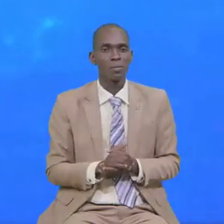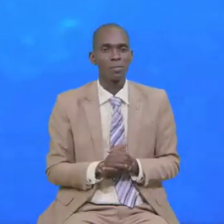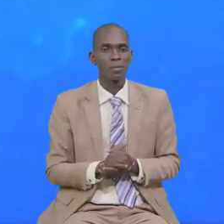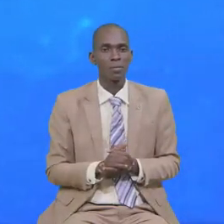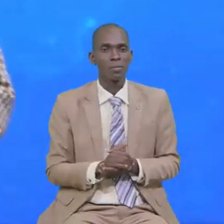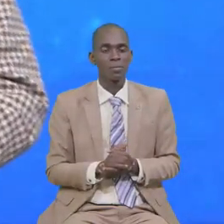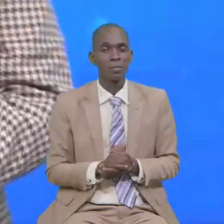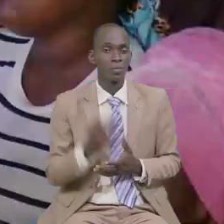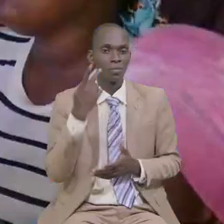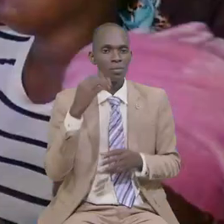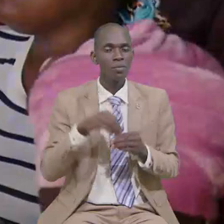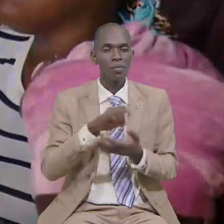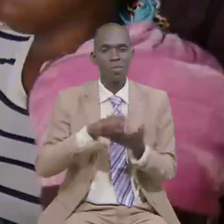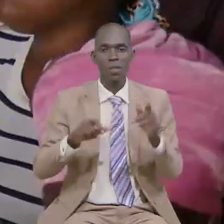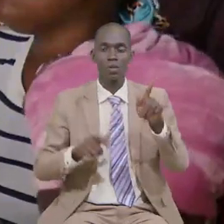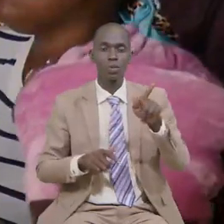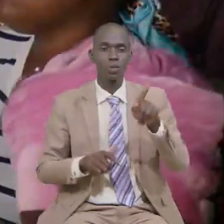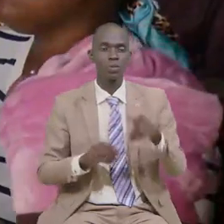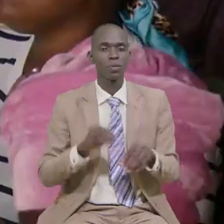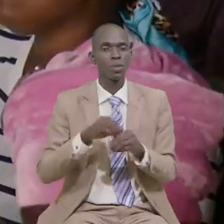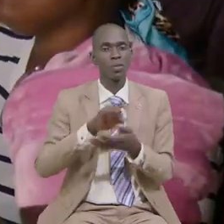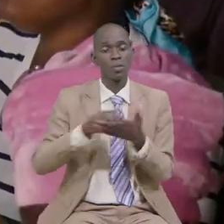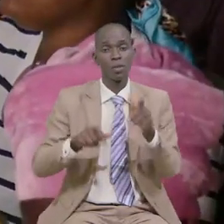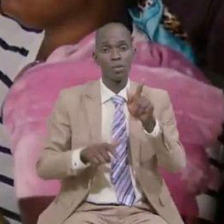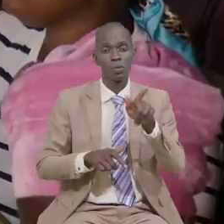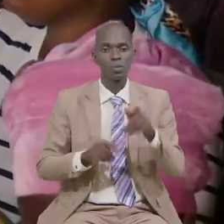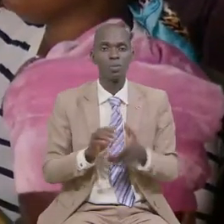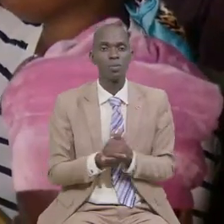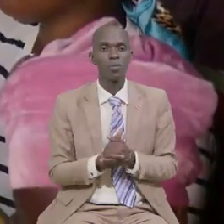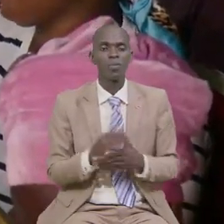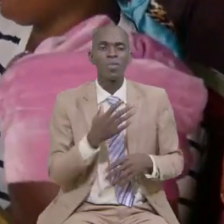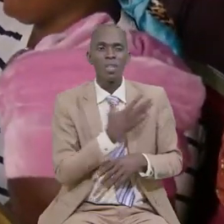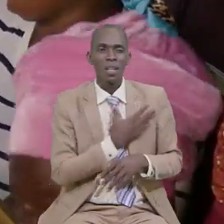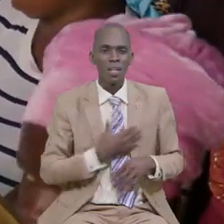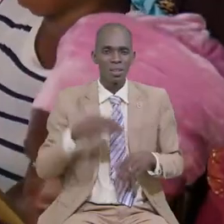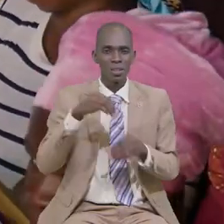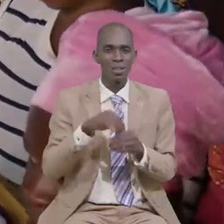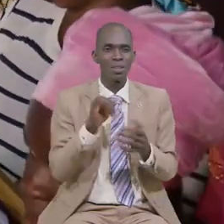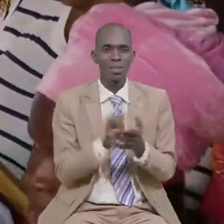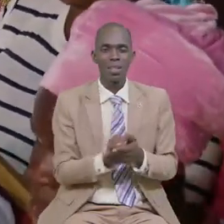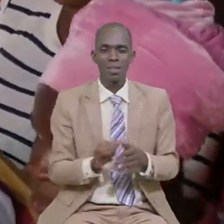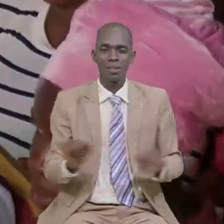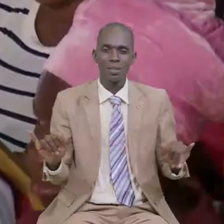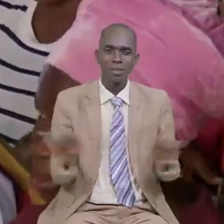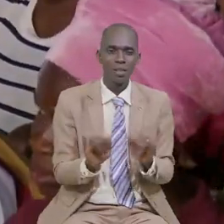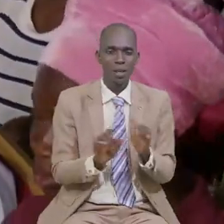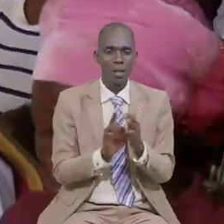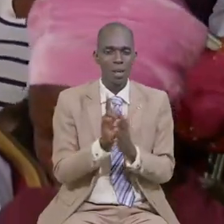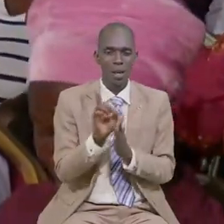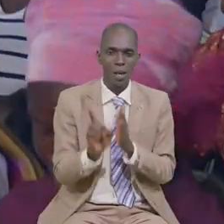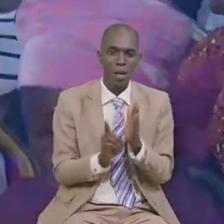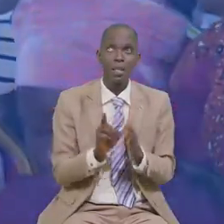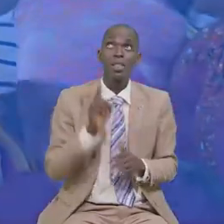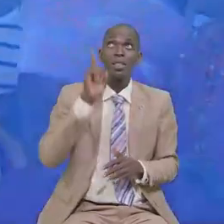Look at 21. In verse 21, and in that same hour he cured